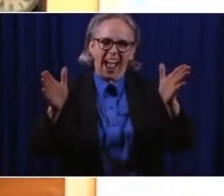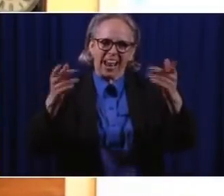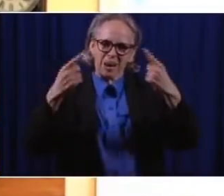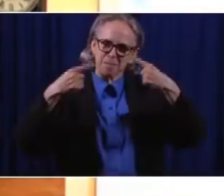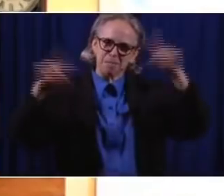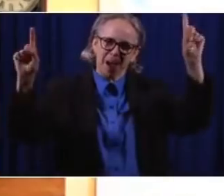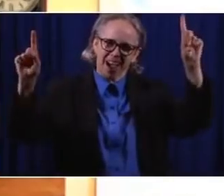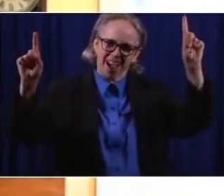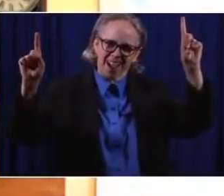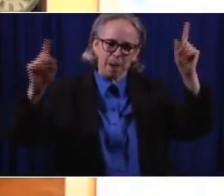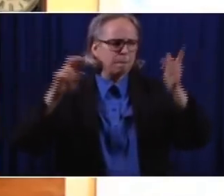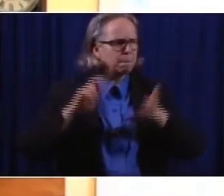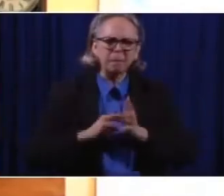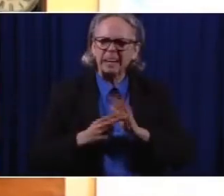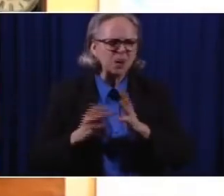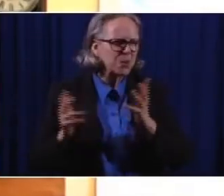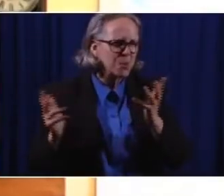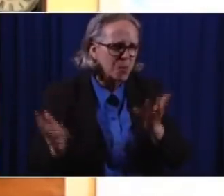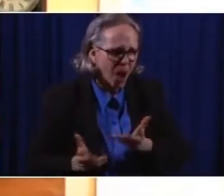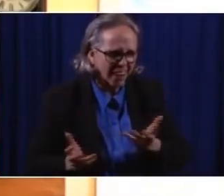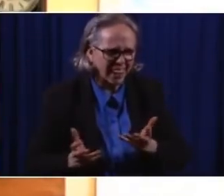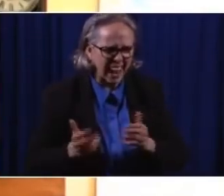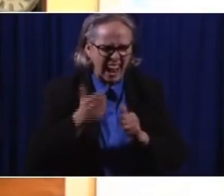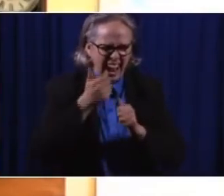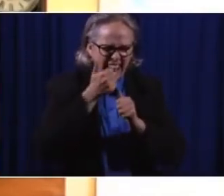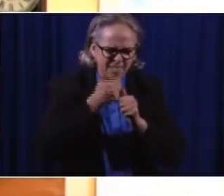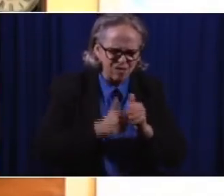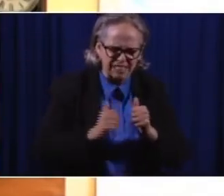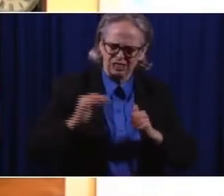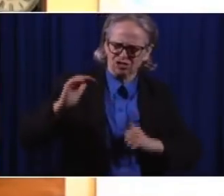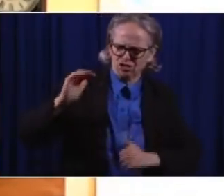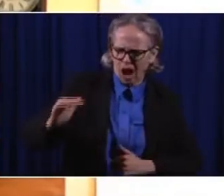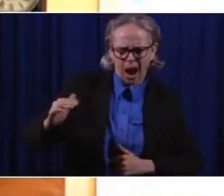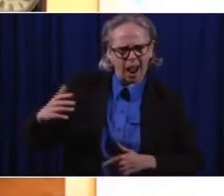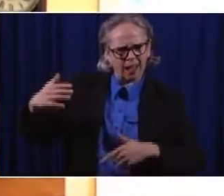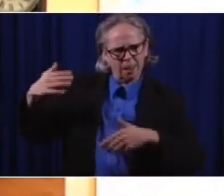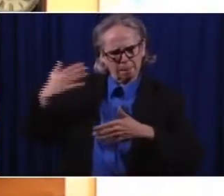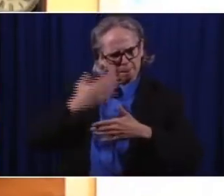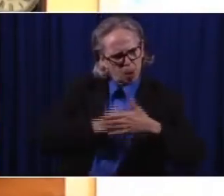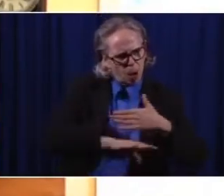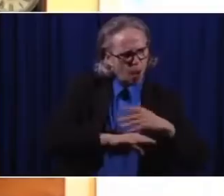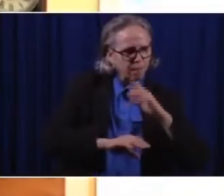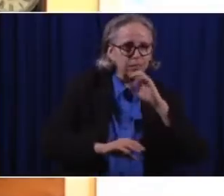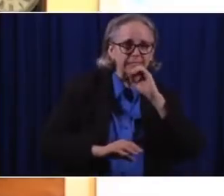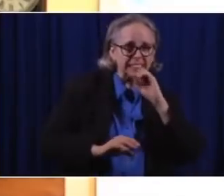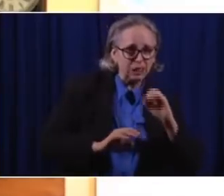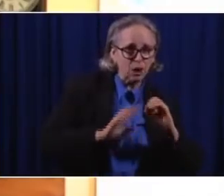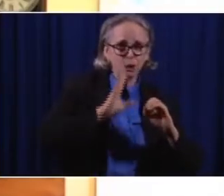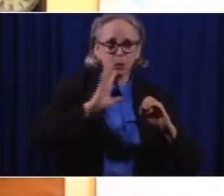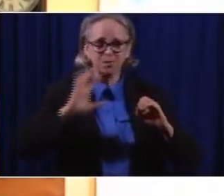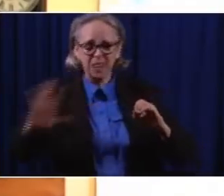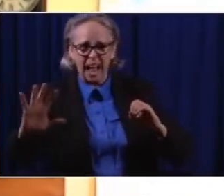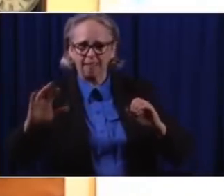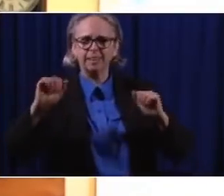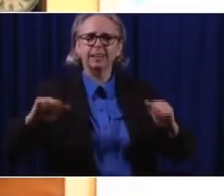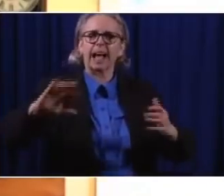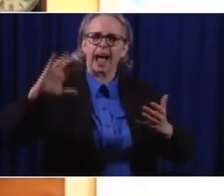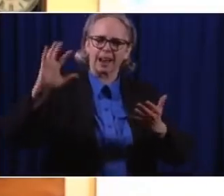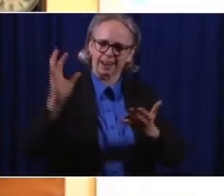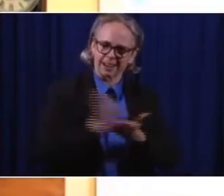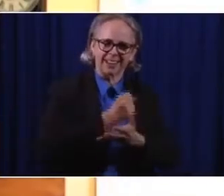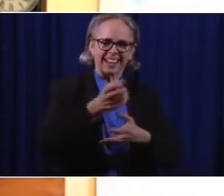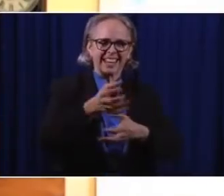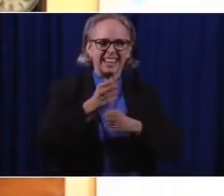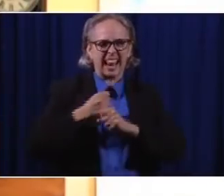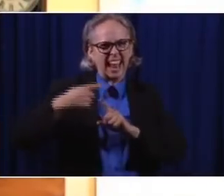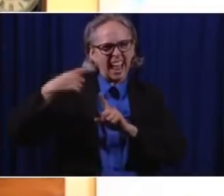they're born until they turn 5 years old is eligible to receive a book in the mail every single month, no matter what